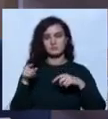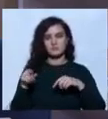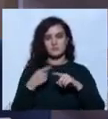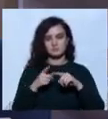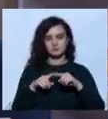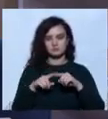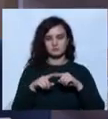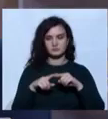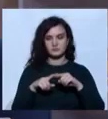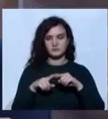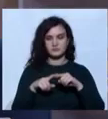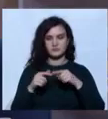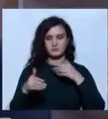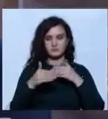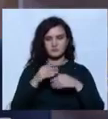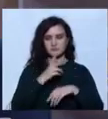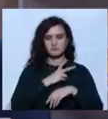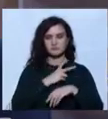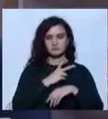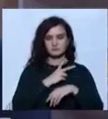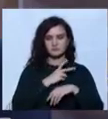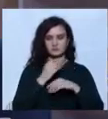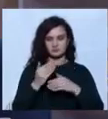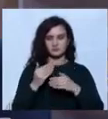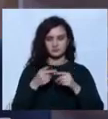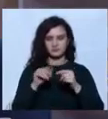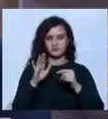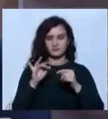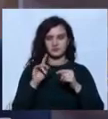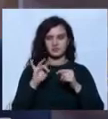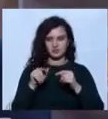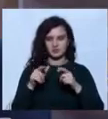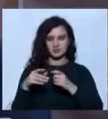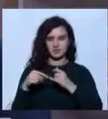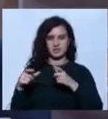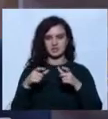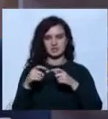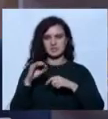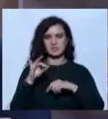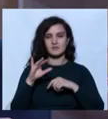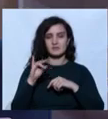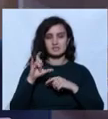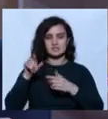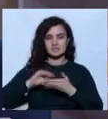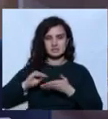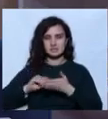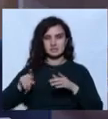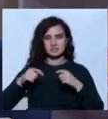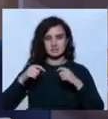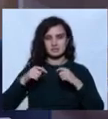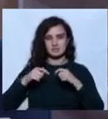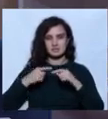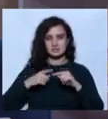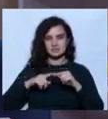on is near the British Virgin Islands. And Stevenson's, our author's, sailor